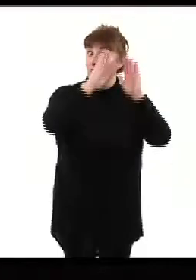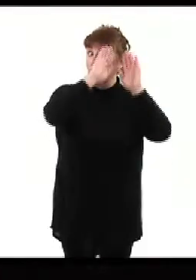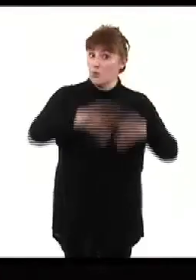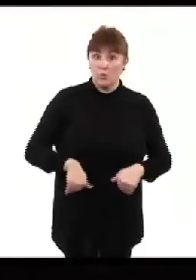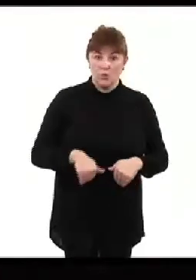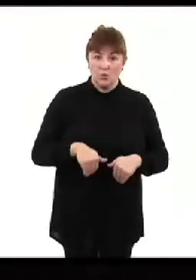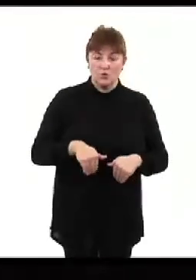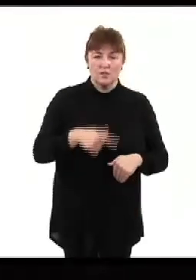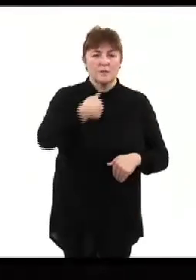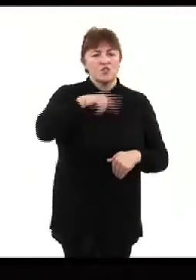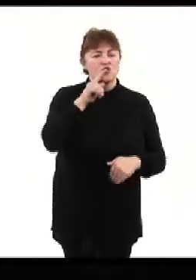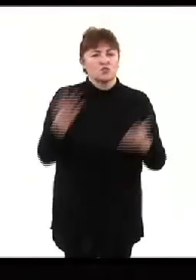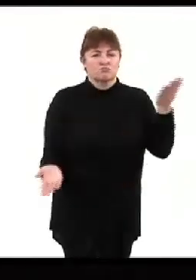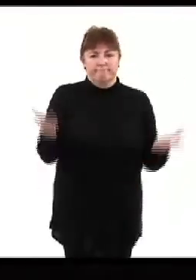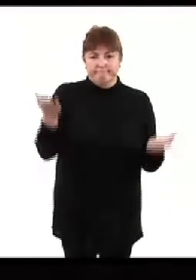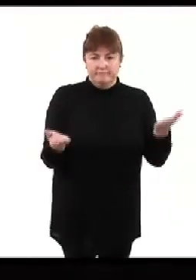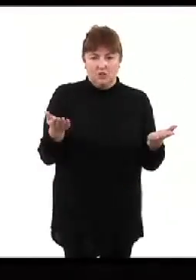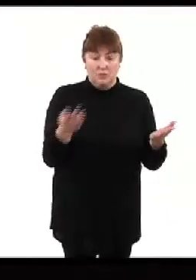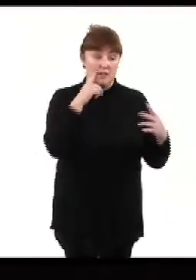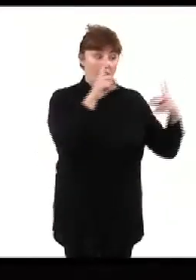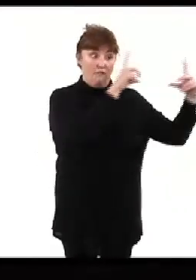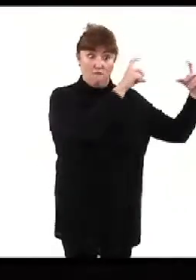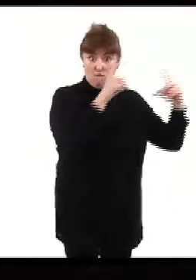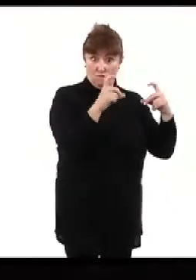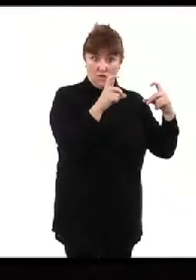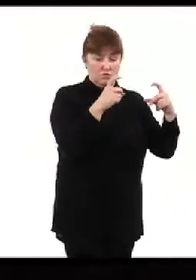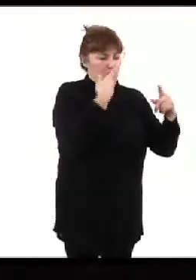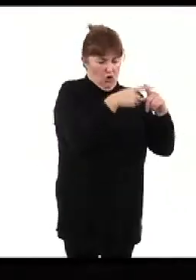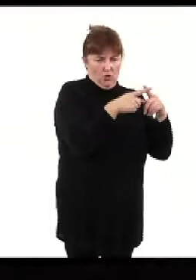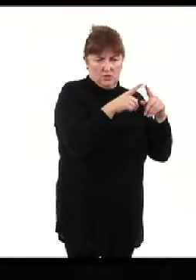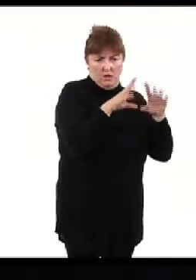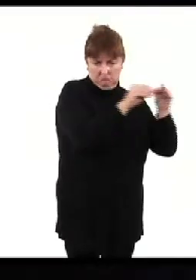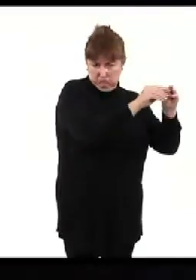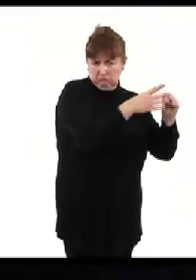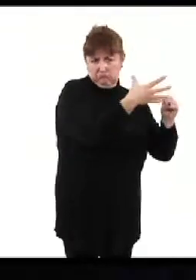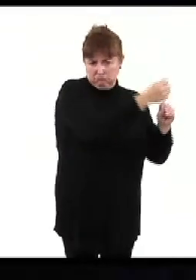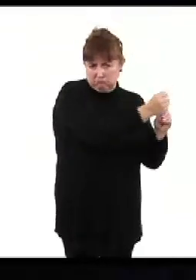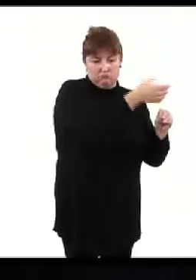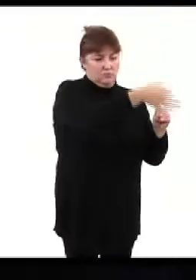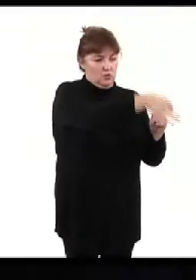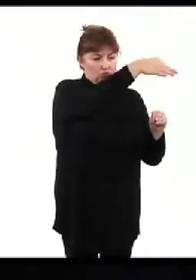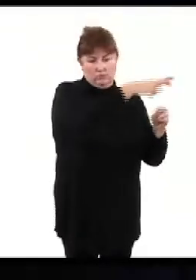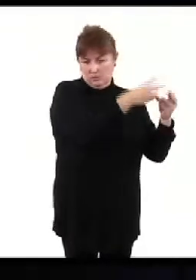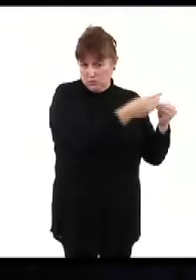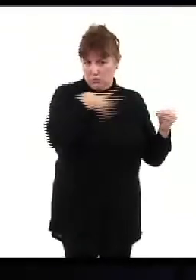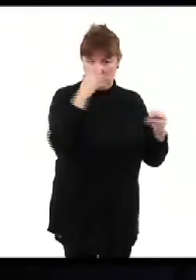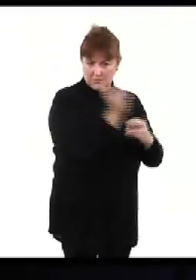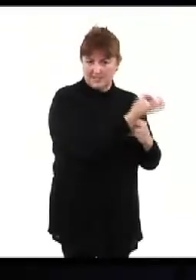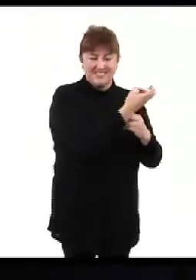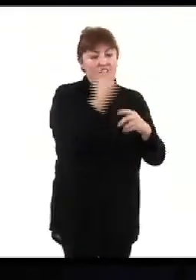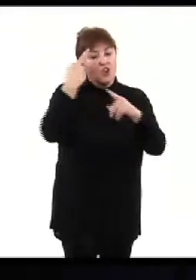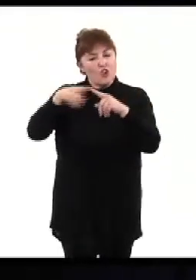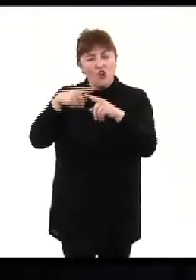And then the last thing is our comparison task, where you saw, again, pictures of mostly manipulable objects, things you can